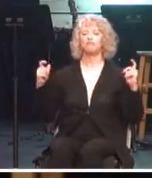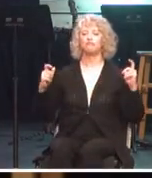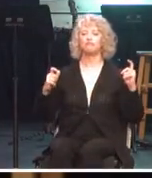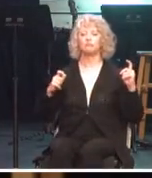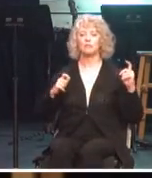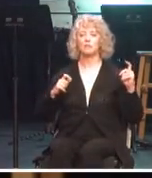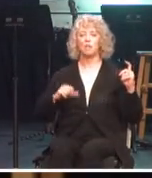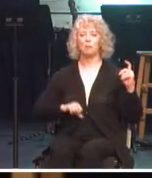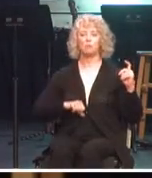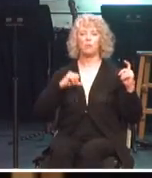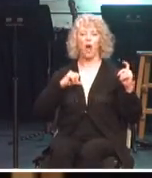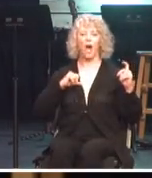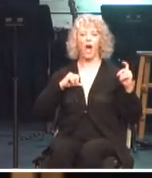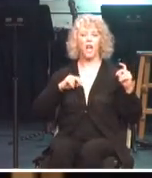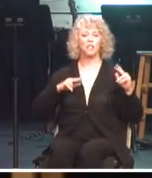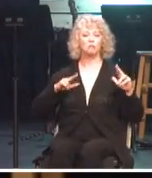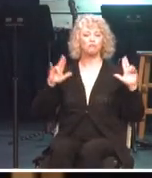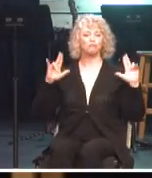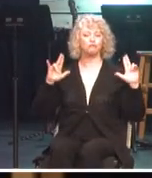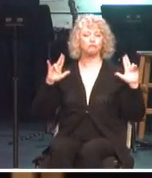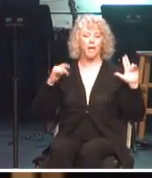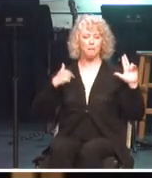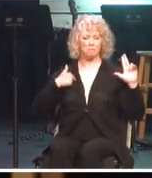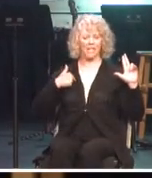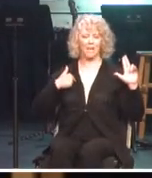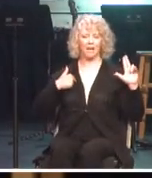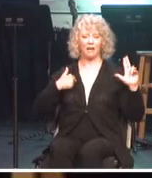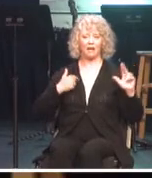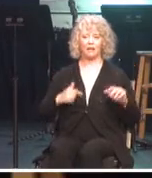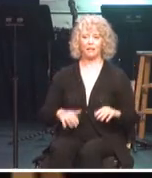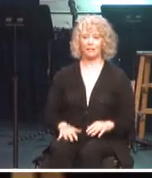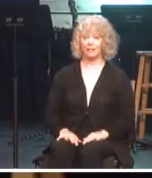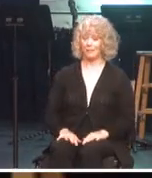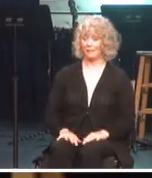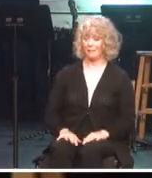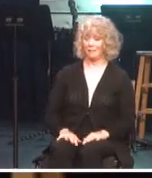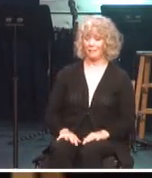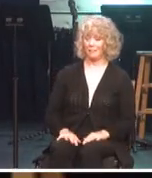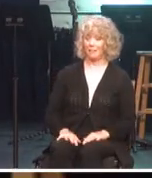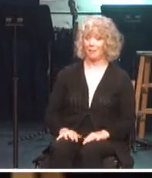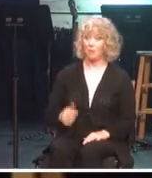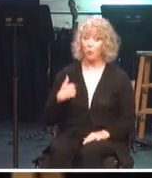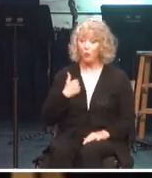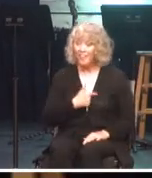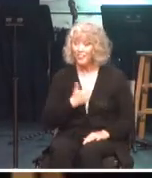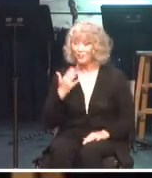It's obvious to us, Jesus is no mere man.